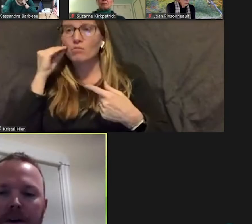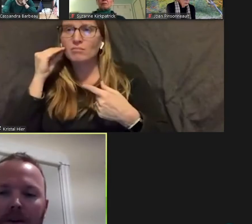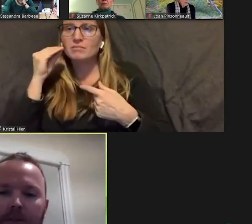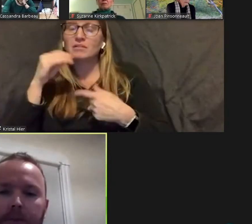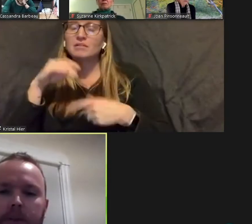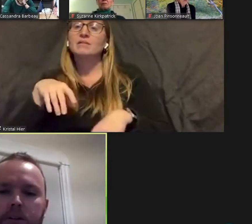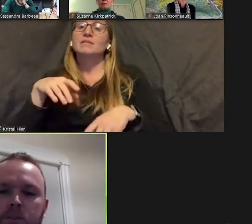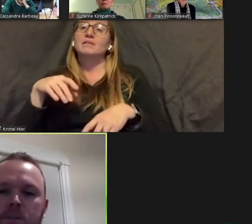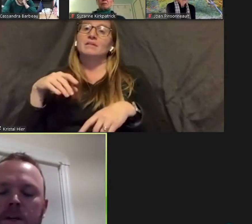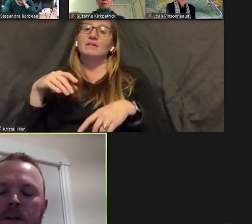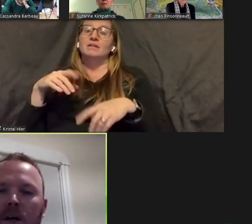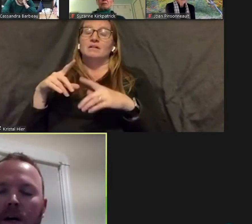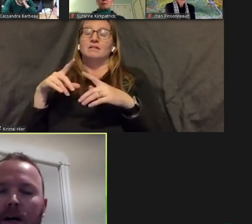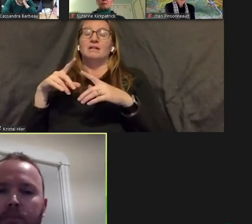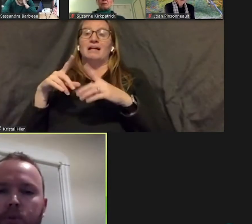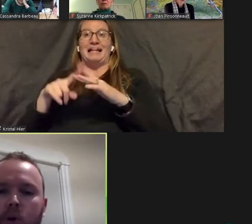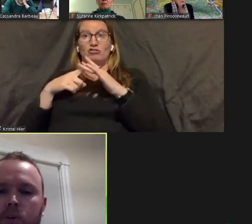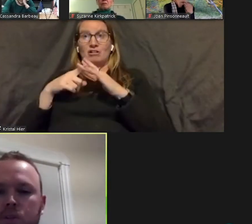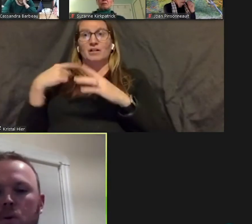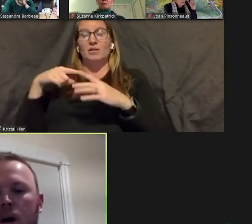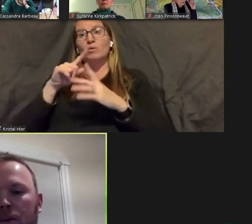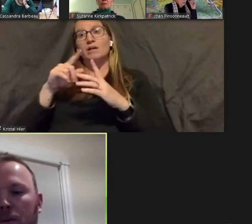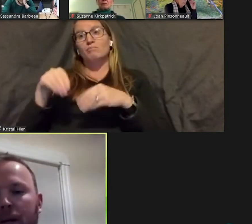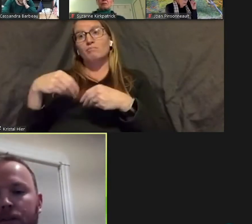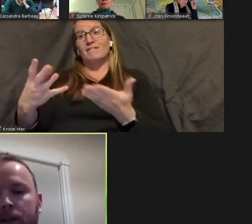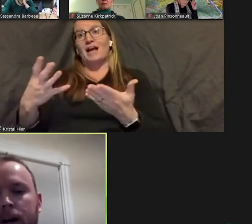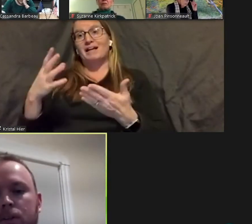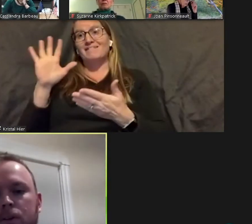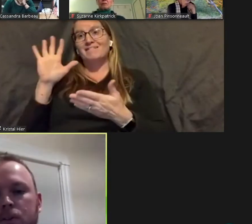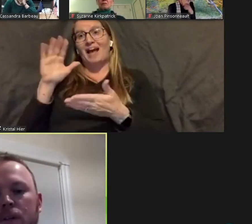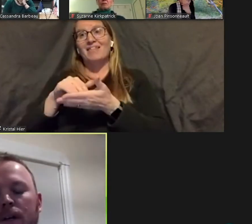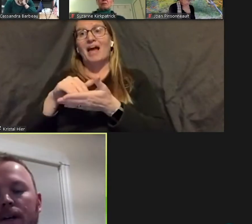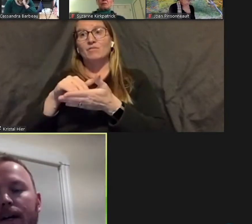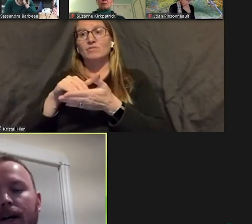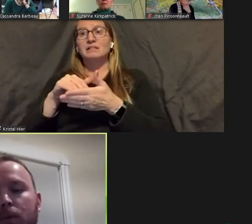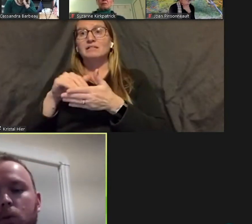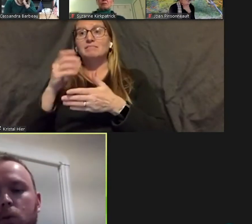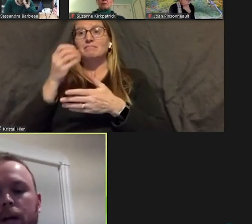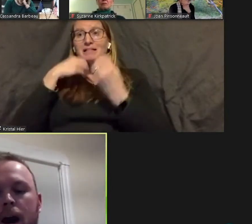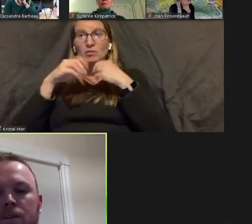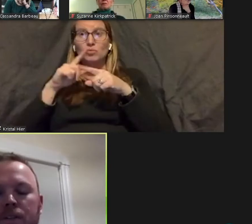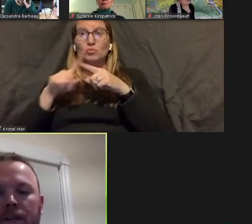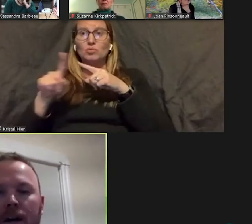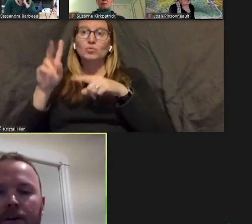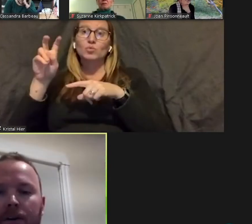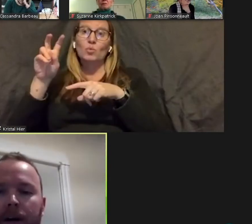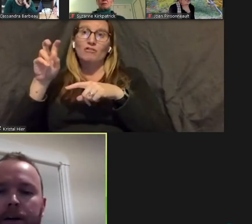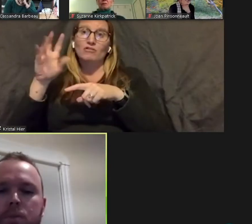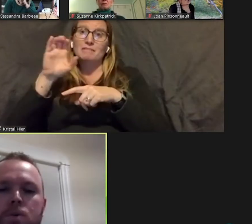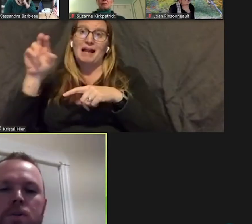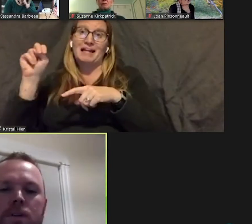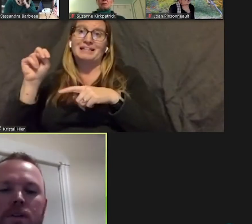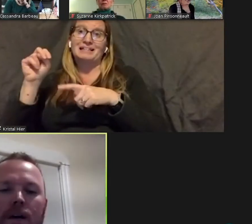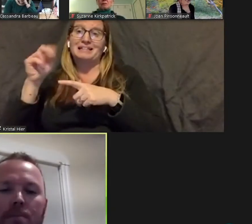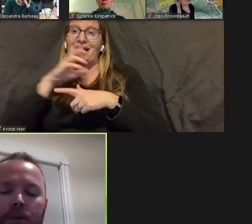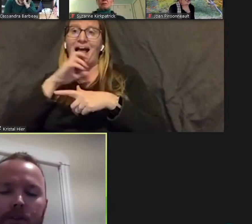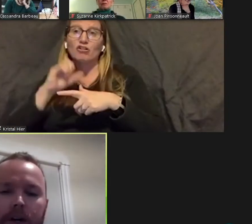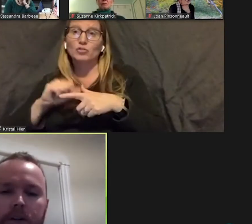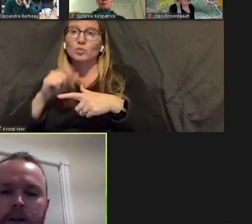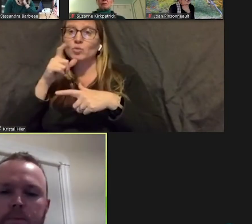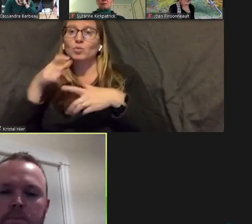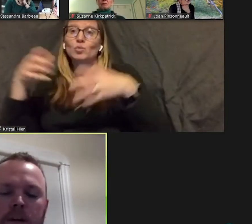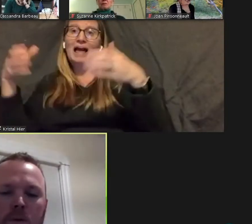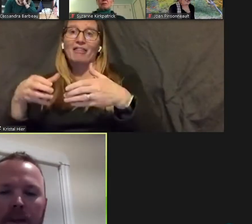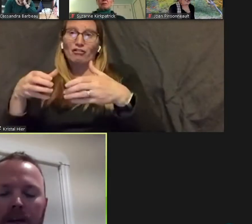over 5,000 meals to over 200 Bennington elders who gathered together at a community